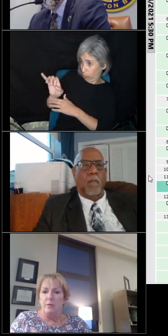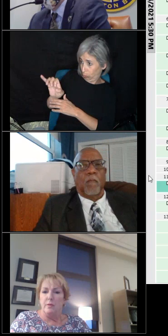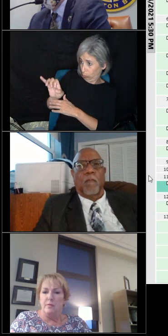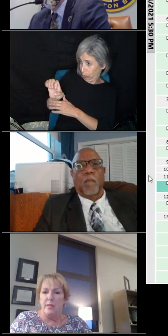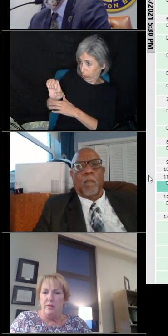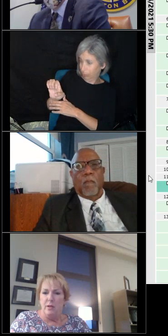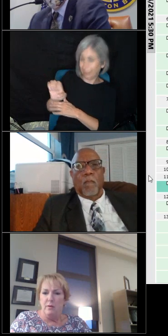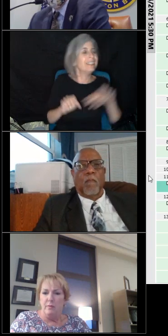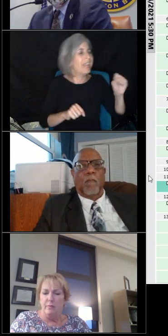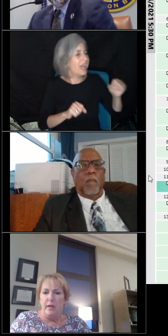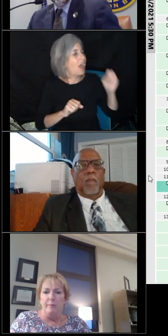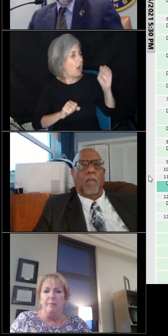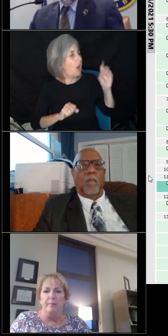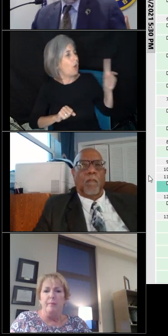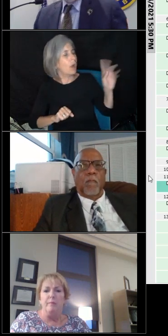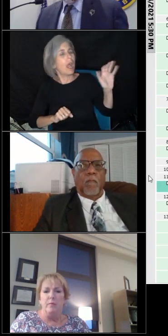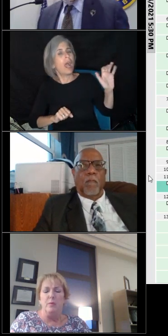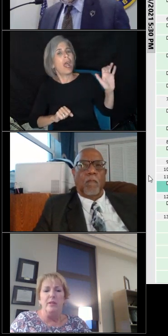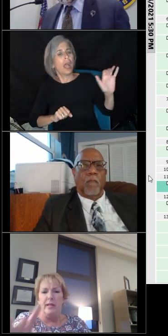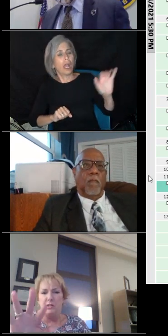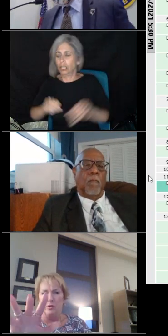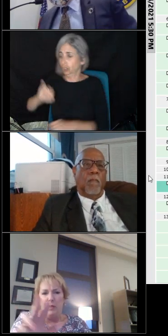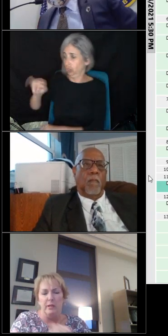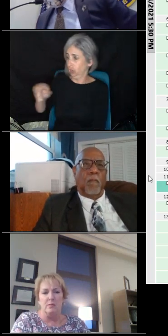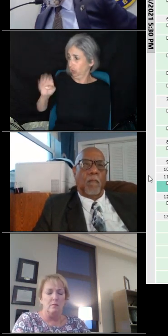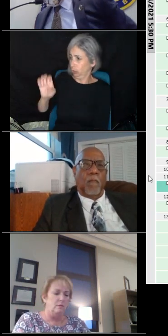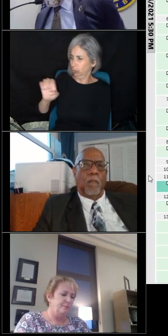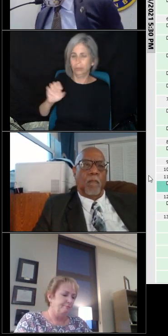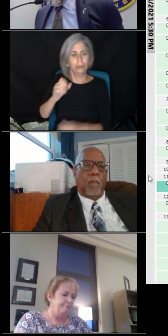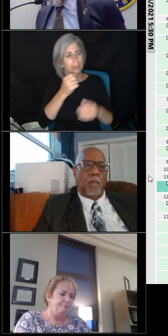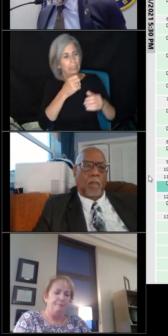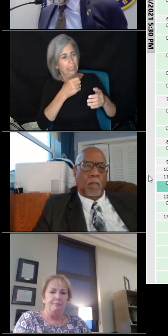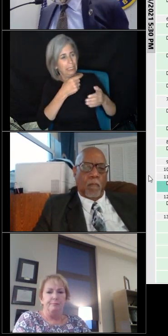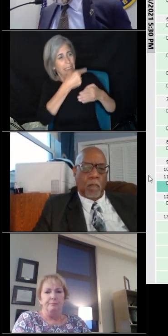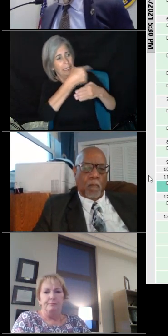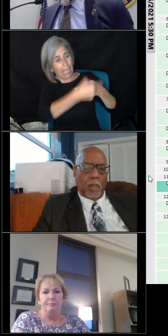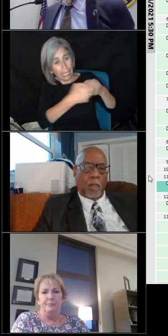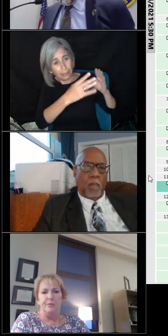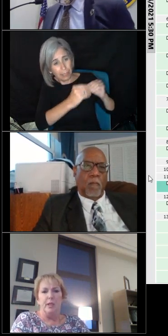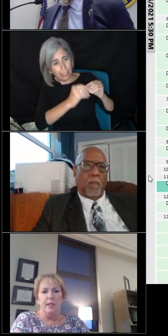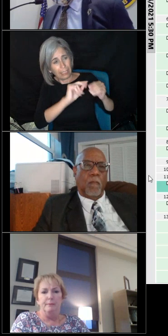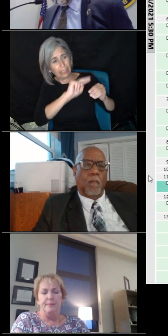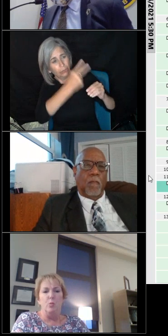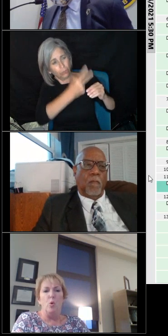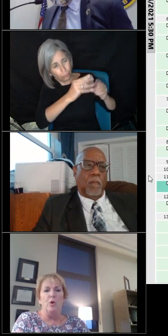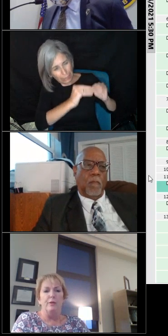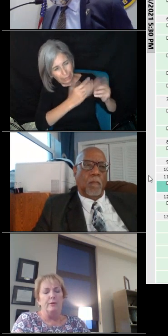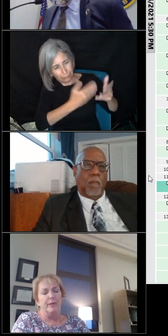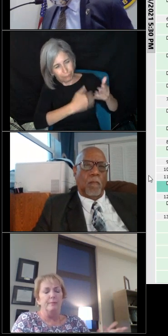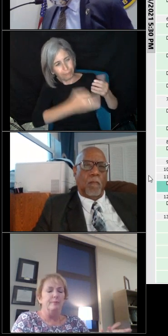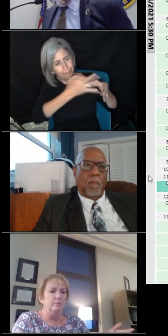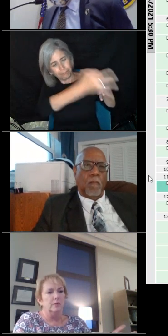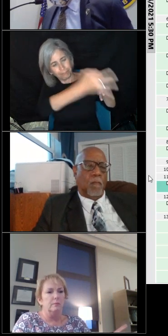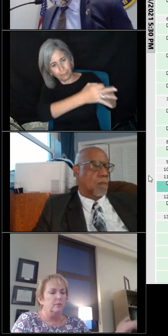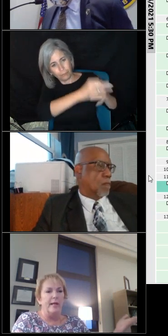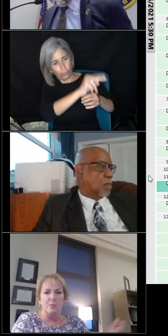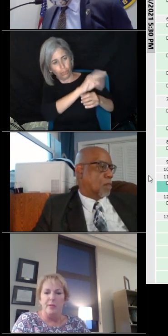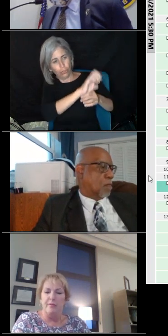Yeah. Okay. David here? Yeah. Within the next 2 meetings. Okay. For the award or